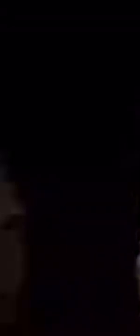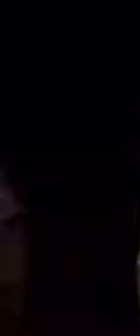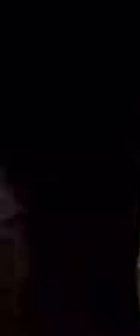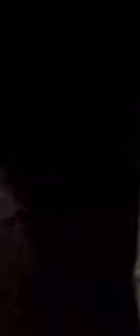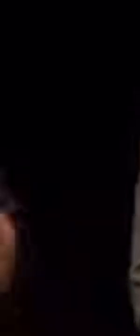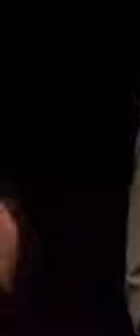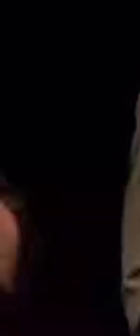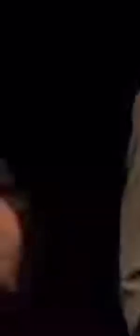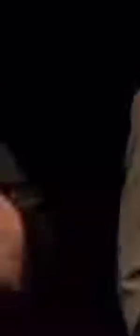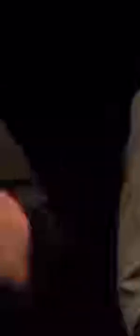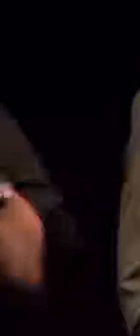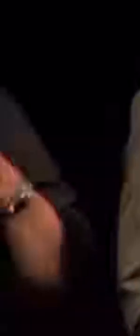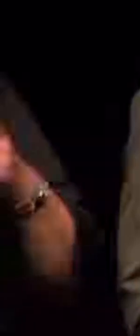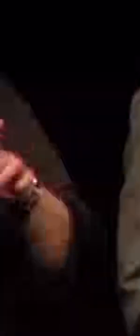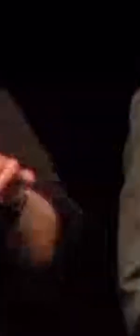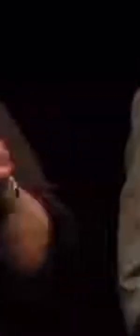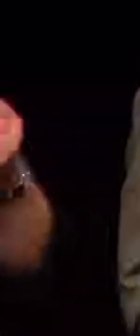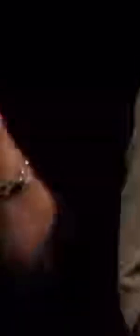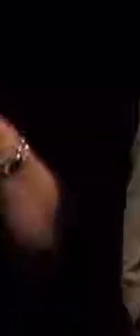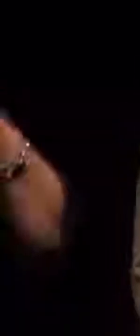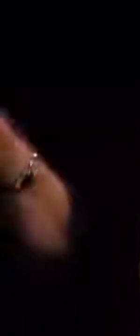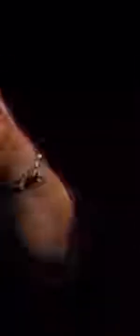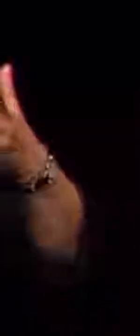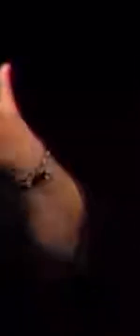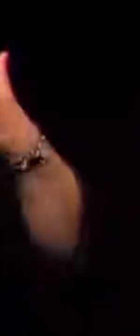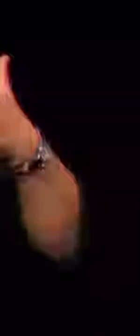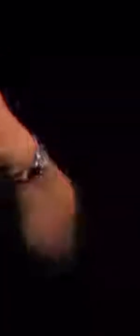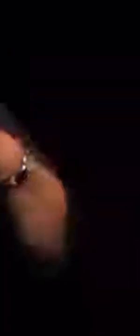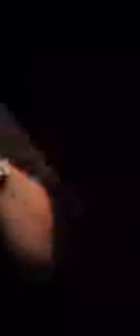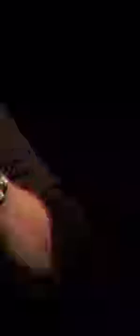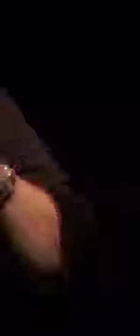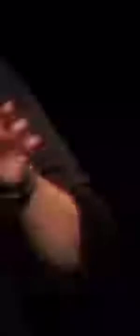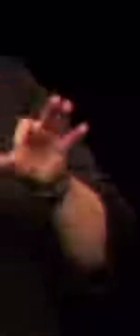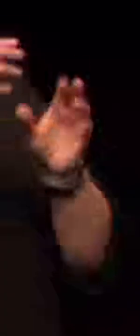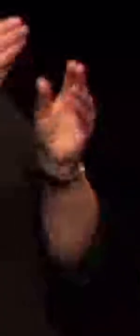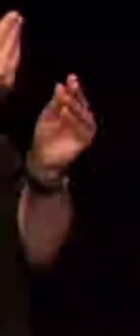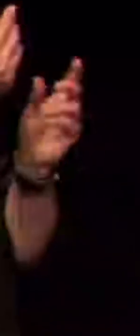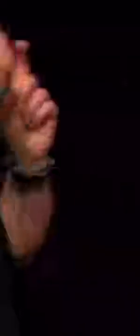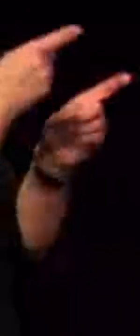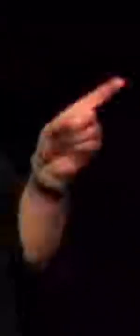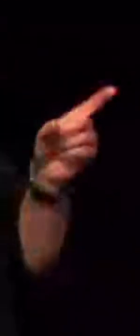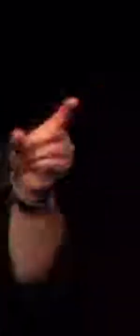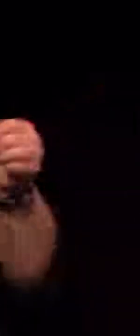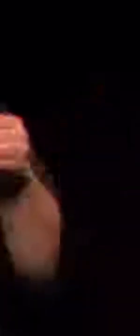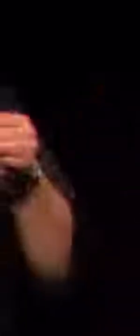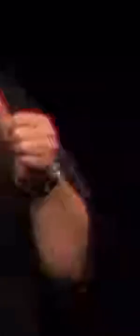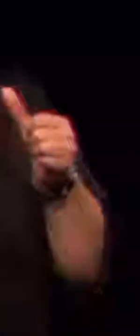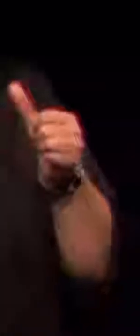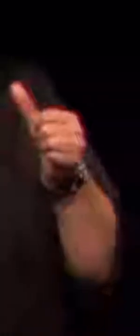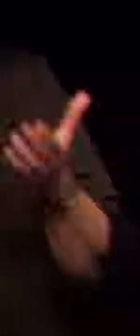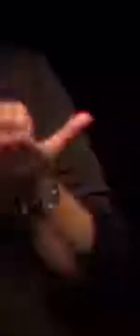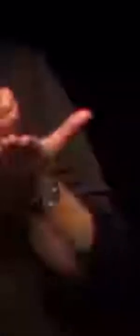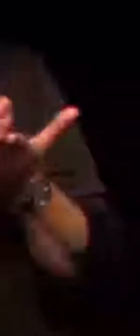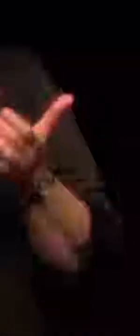several questions in there, and I'll try to unpack them a little bit and address them to the right people on the panel. First was a question about the changing